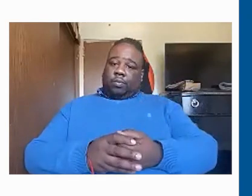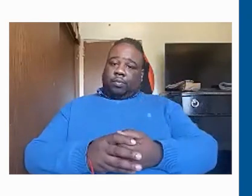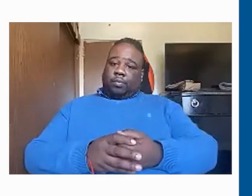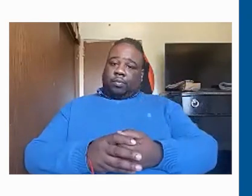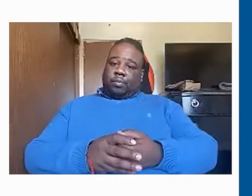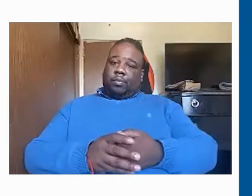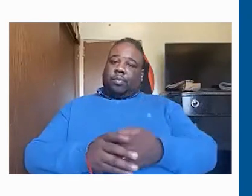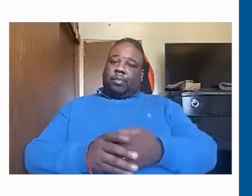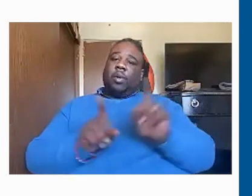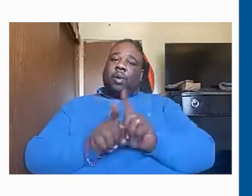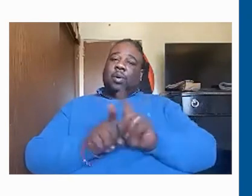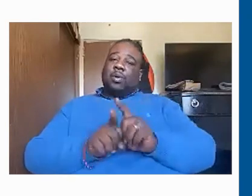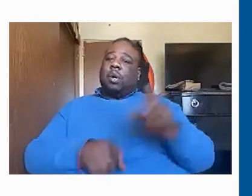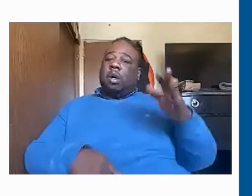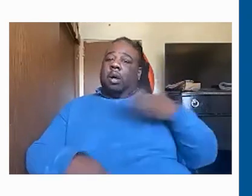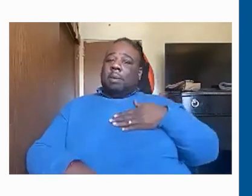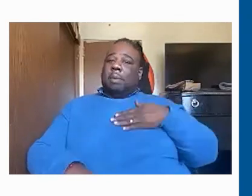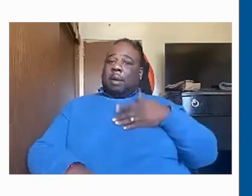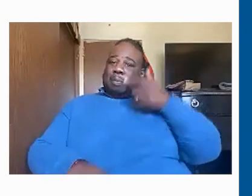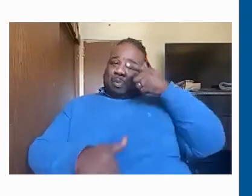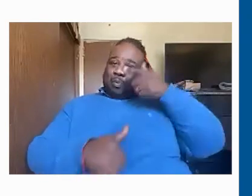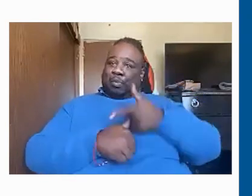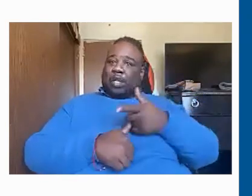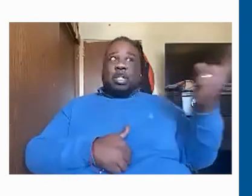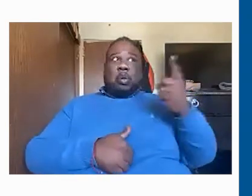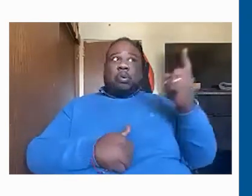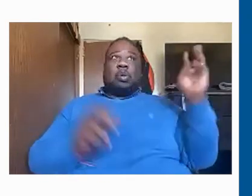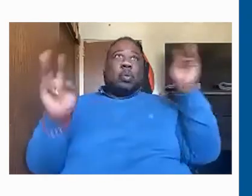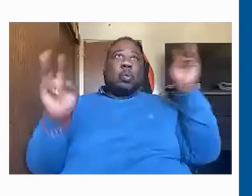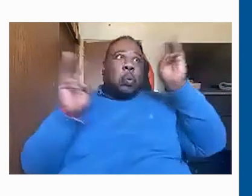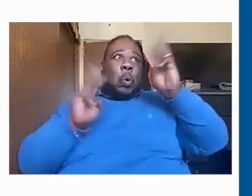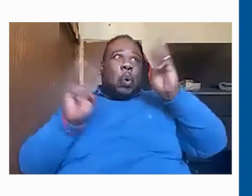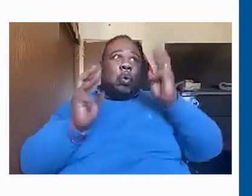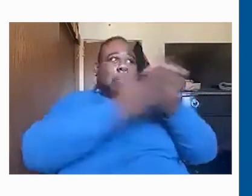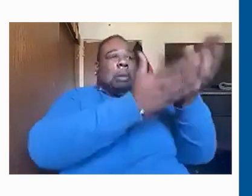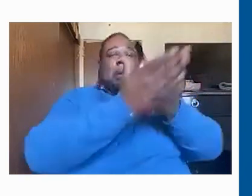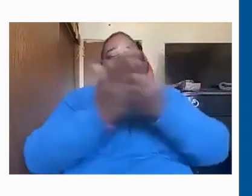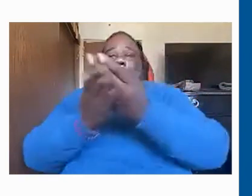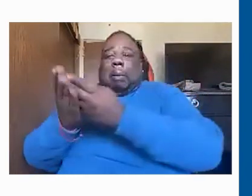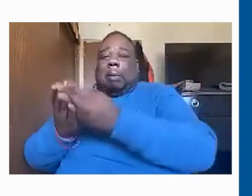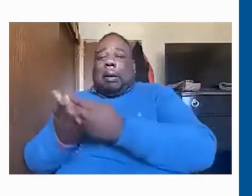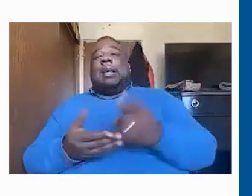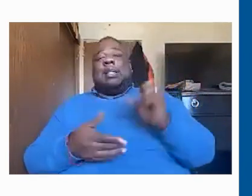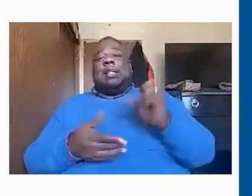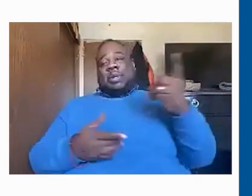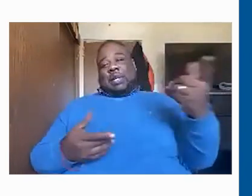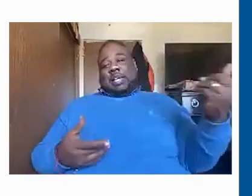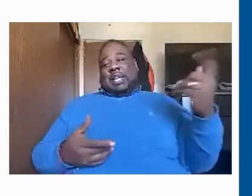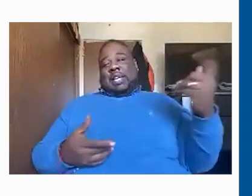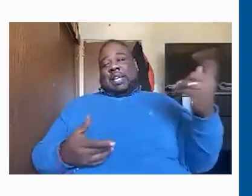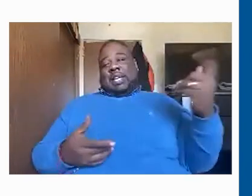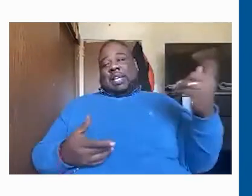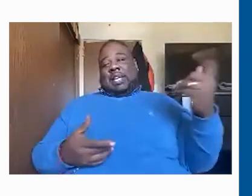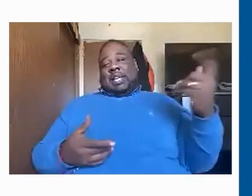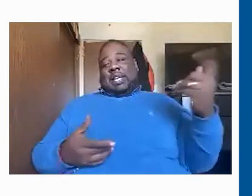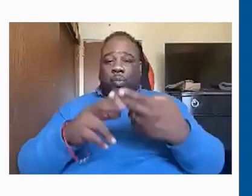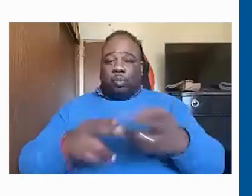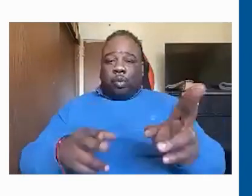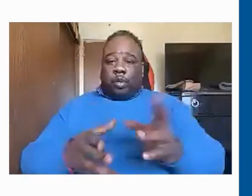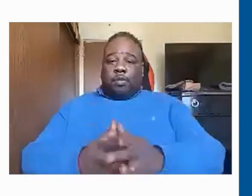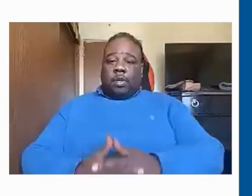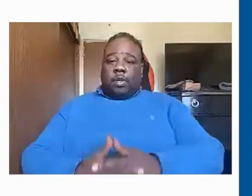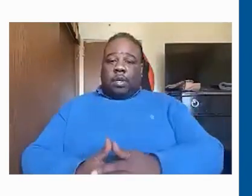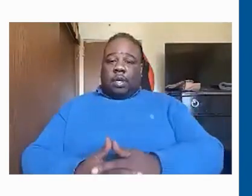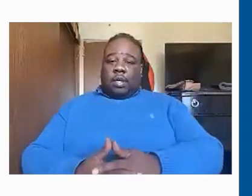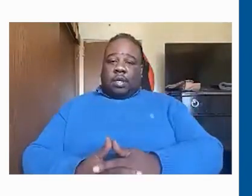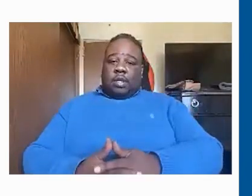So he definitely inspired me as well. But really quickly, I wanted to show you guys, for those of you who can see, I have